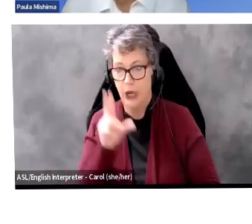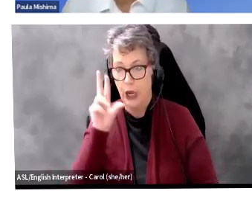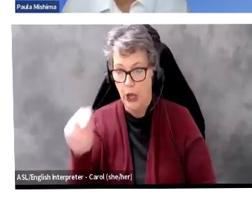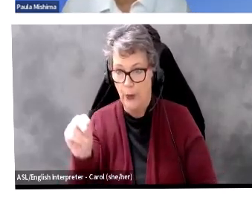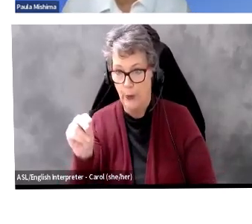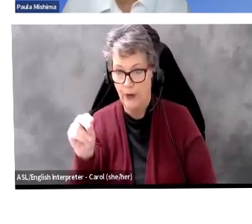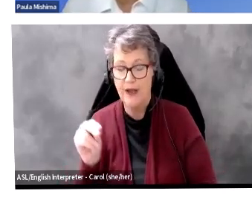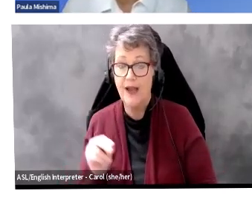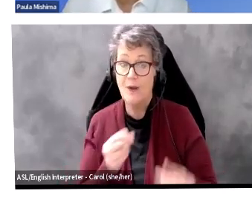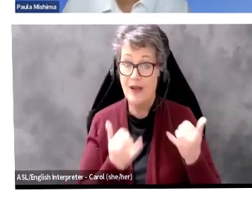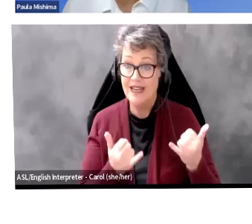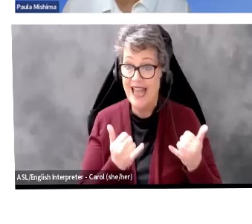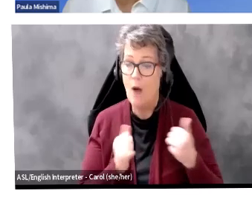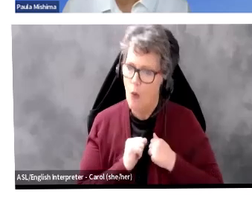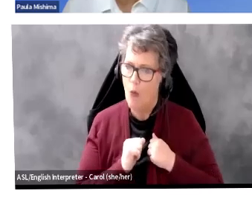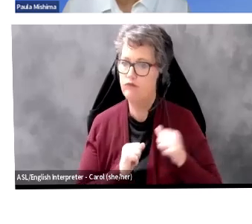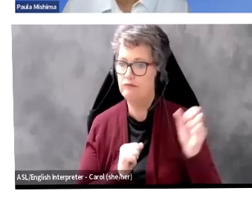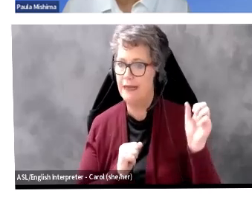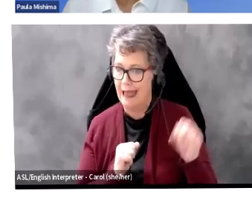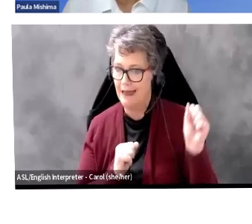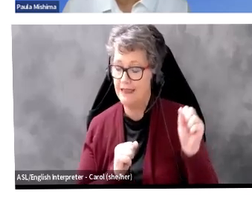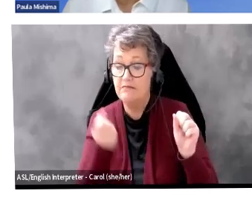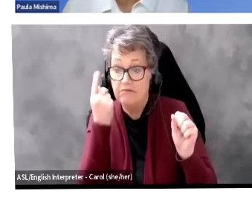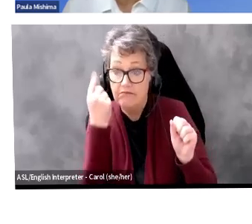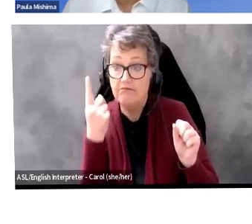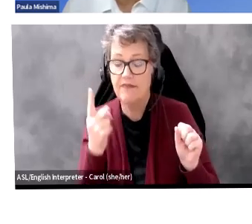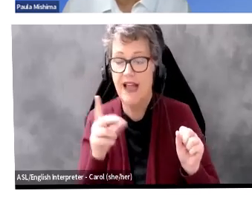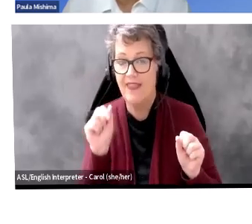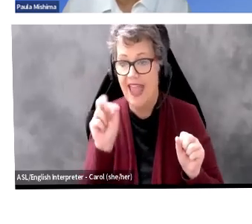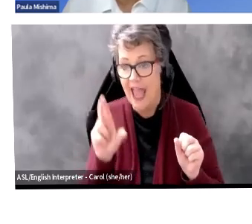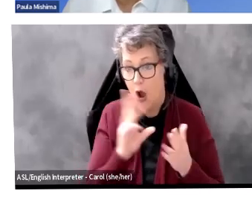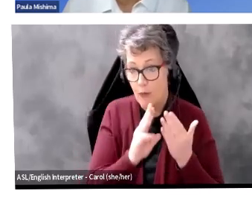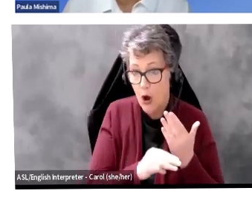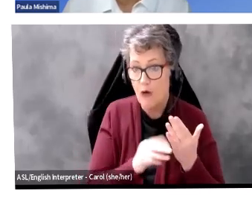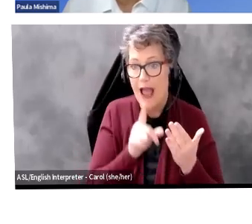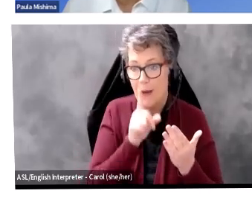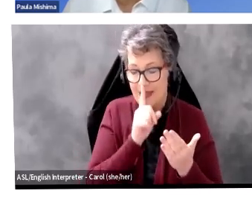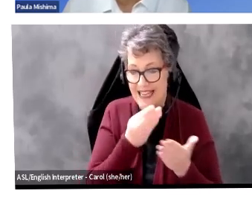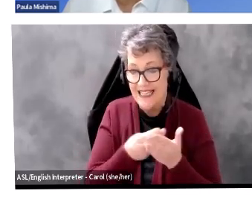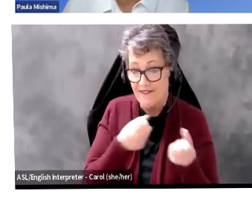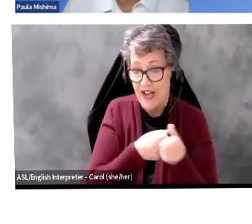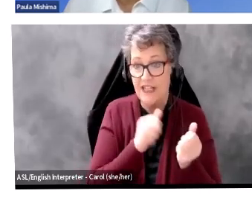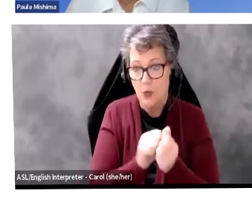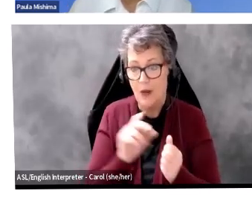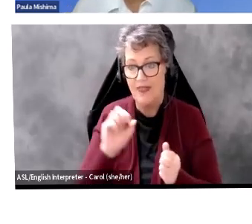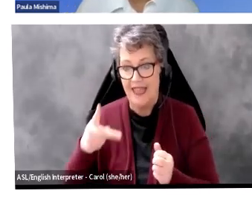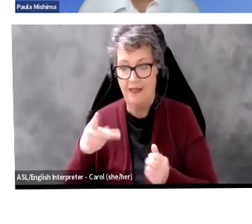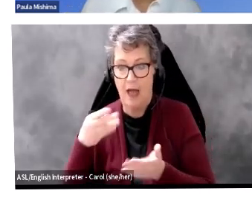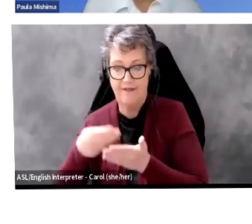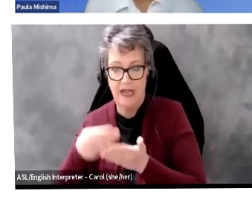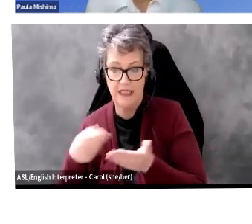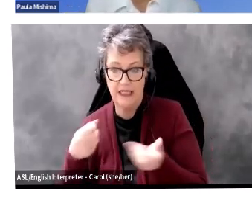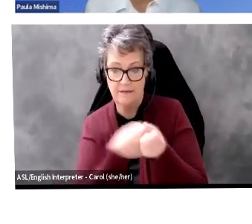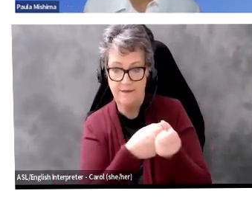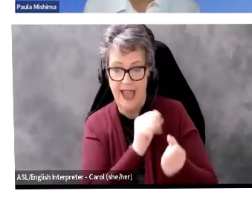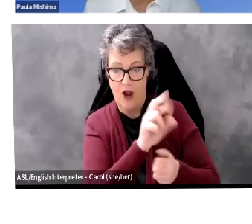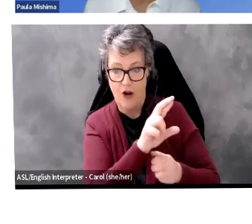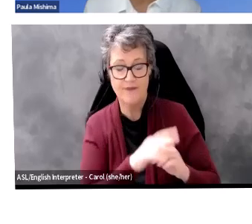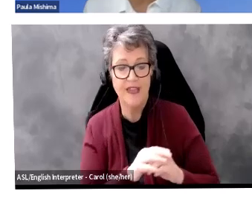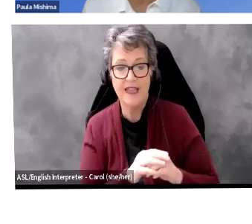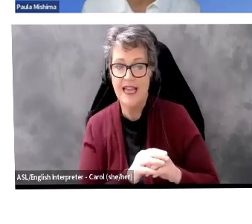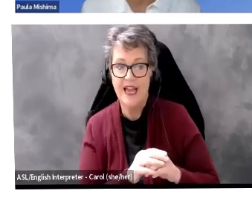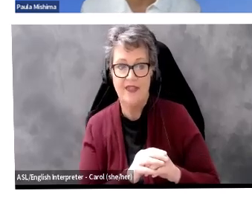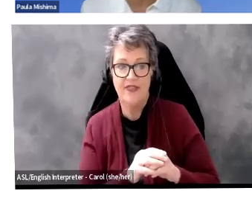no. But now it is a yes, as long as the AR program is funded with ELOP funds. It does not, however,